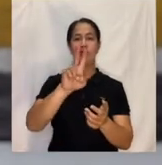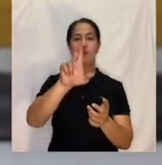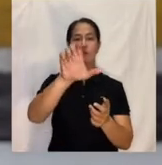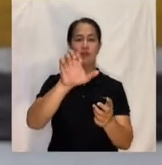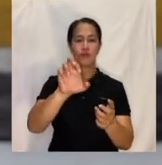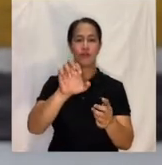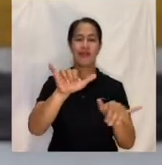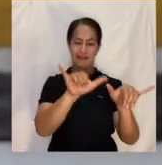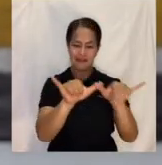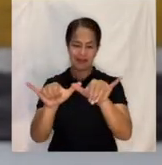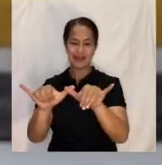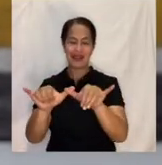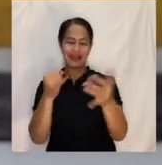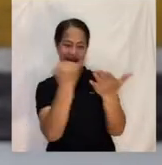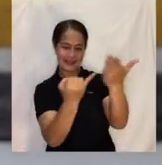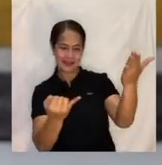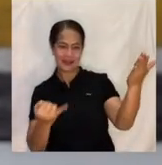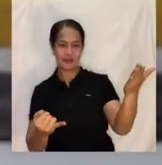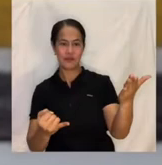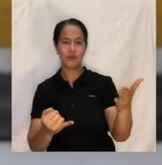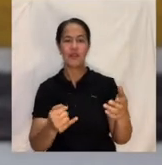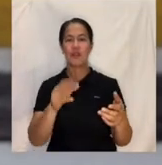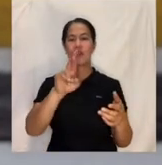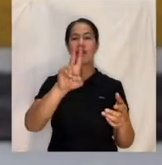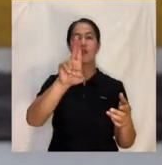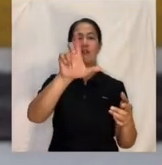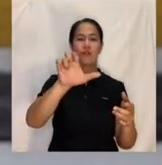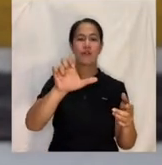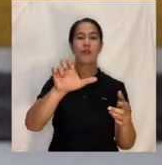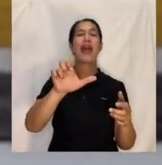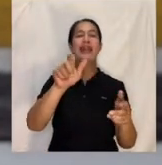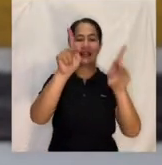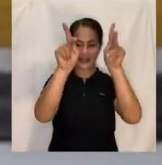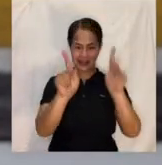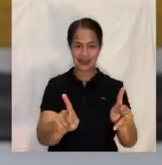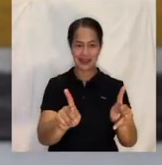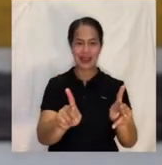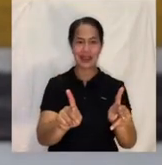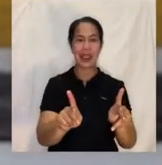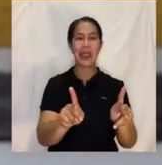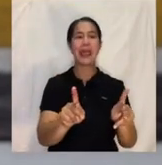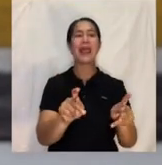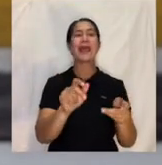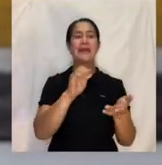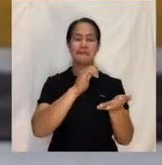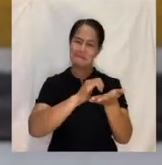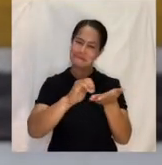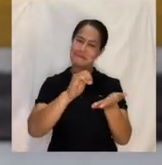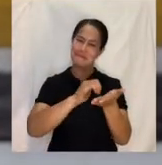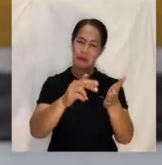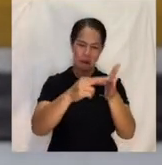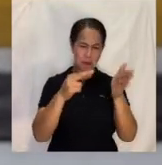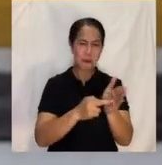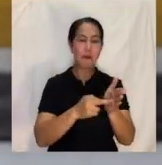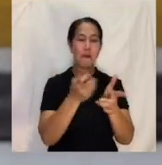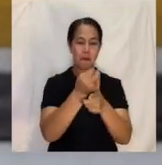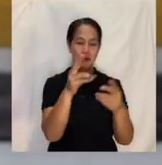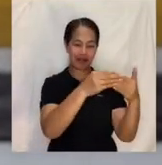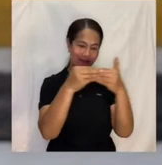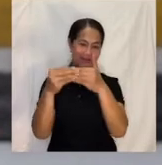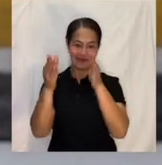Ruler as a measuring instrument and ruler as a person exercising government or